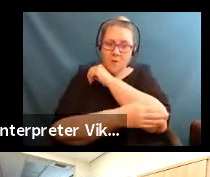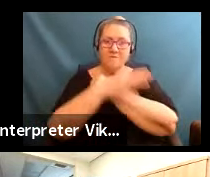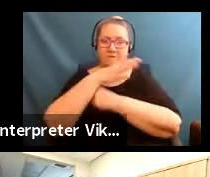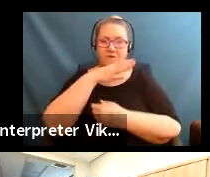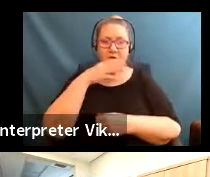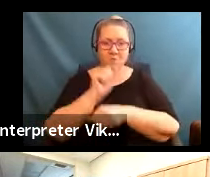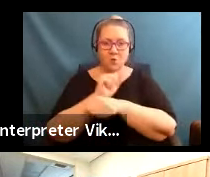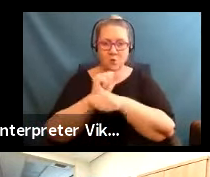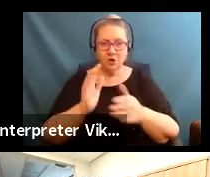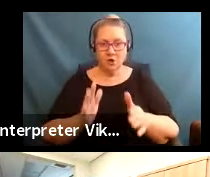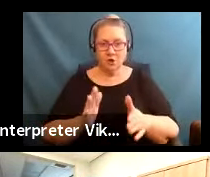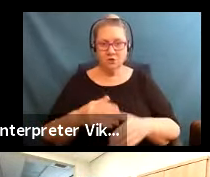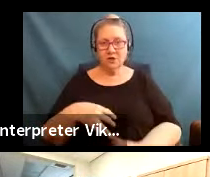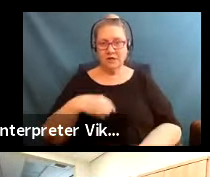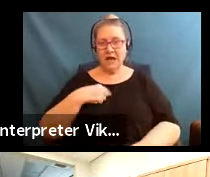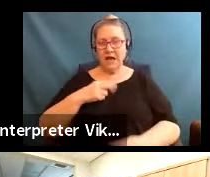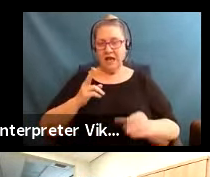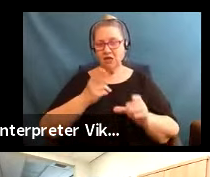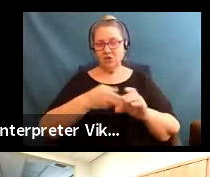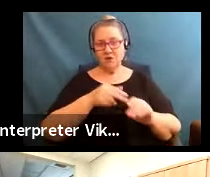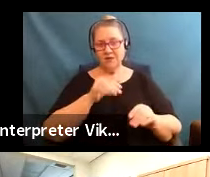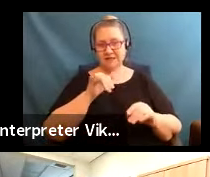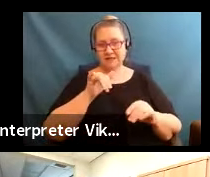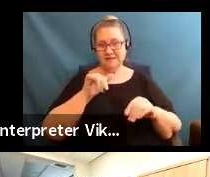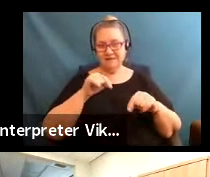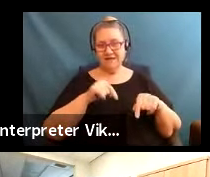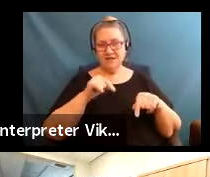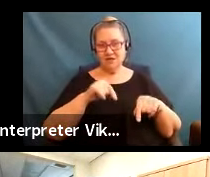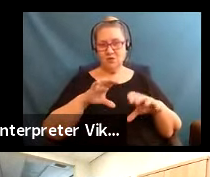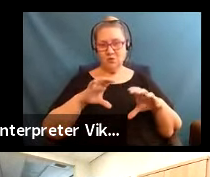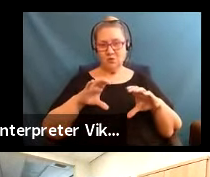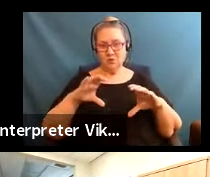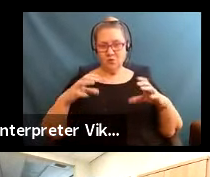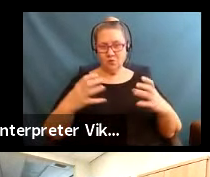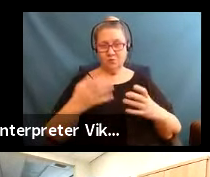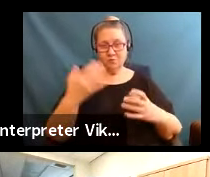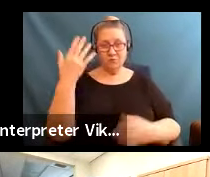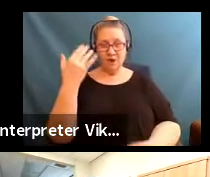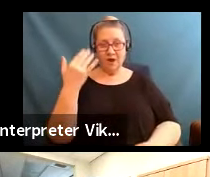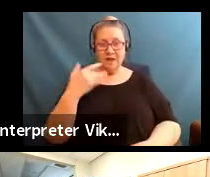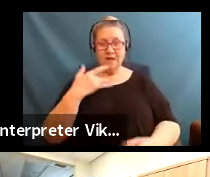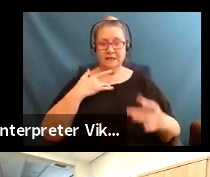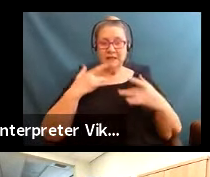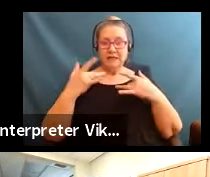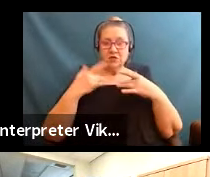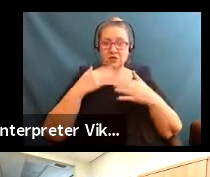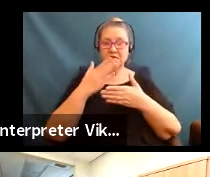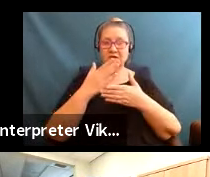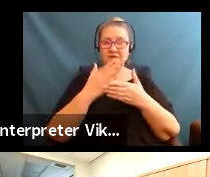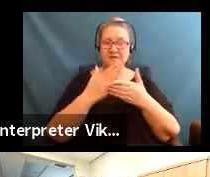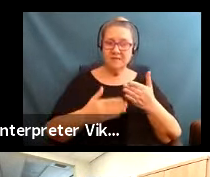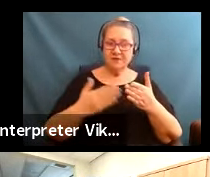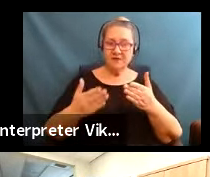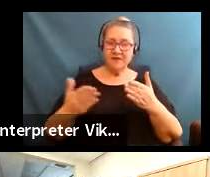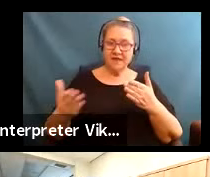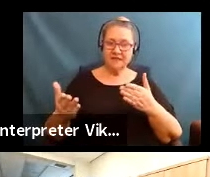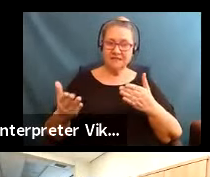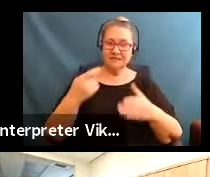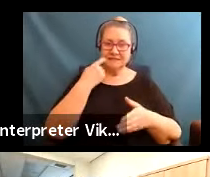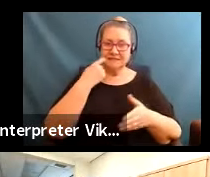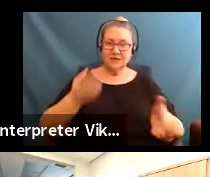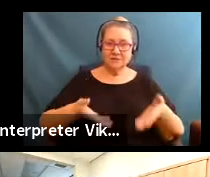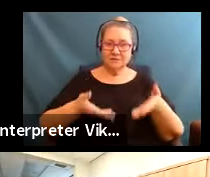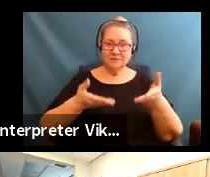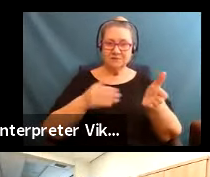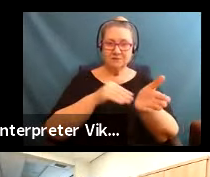why I joined this group was because of the concern of some of the matters just raised by